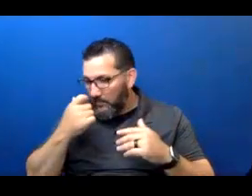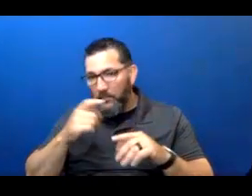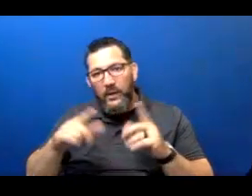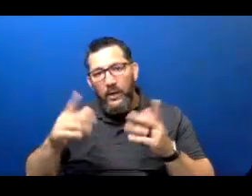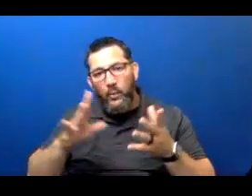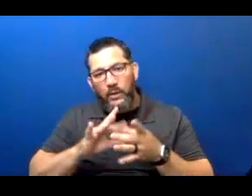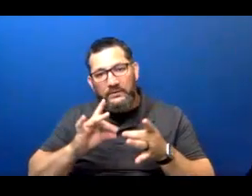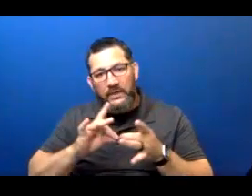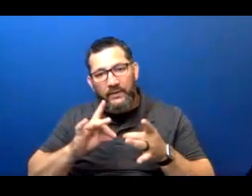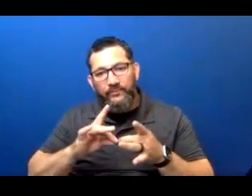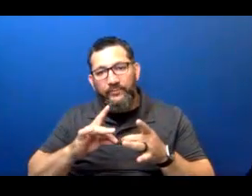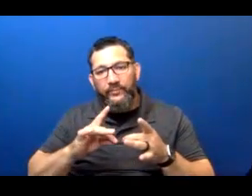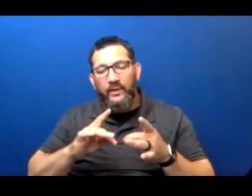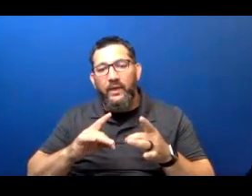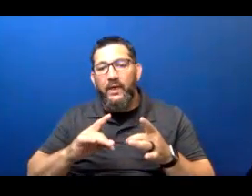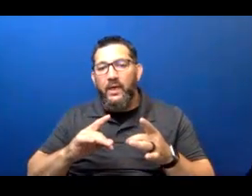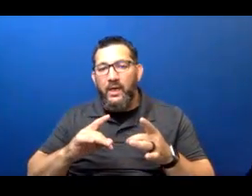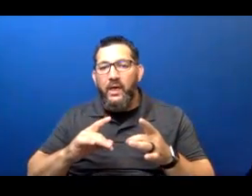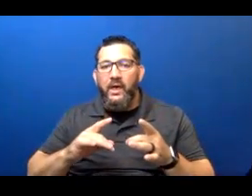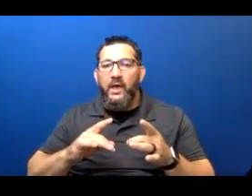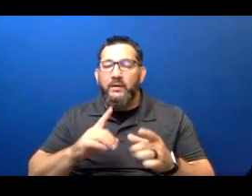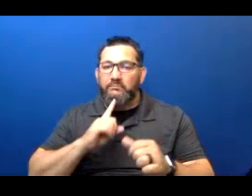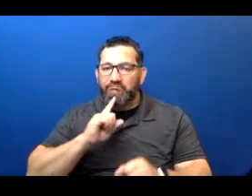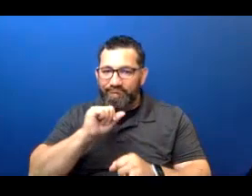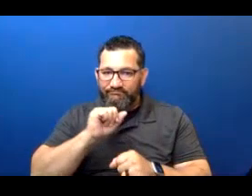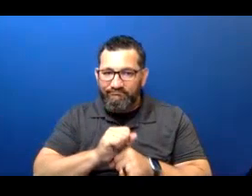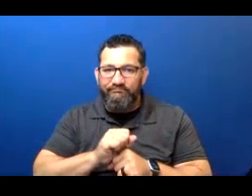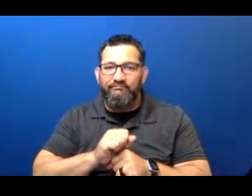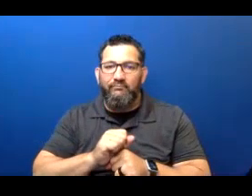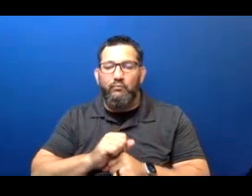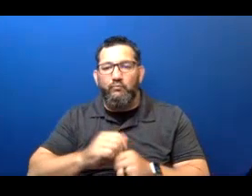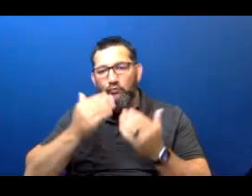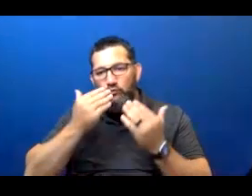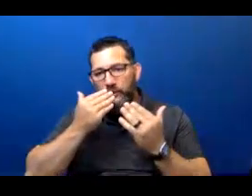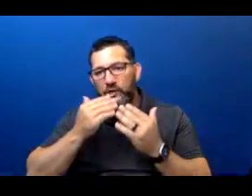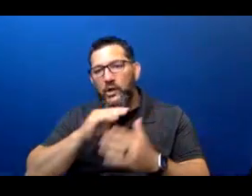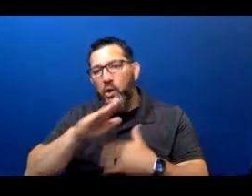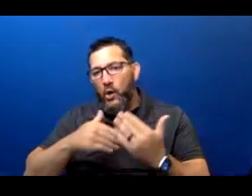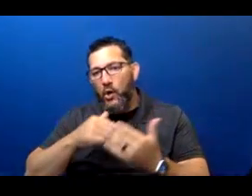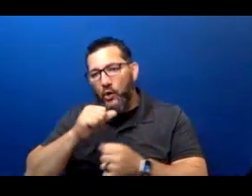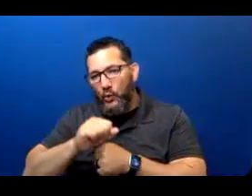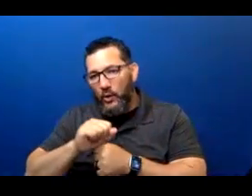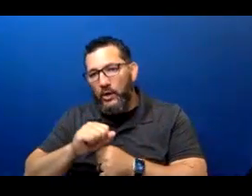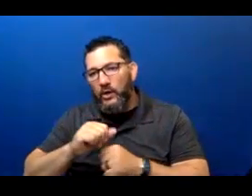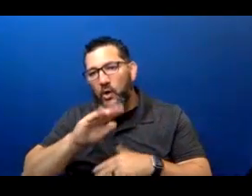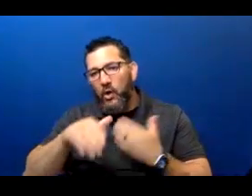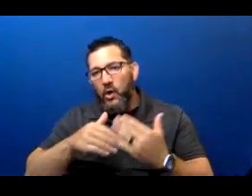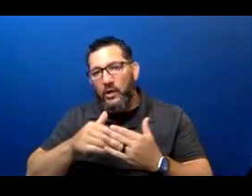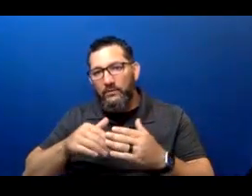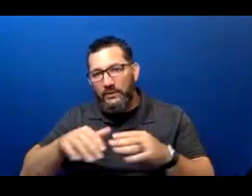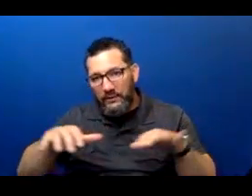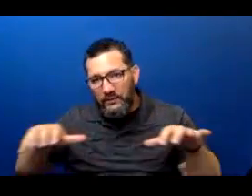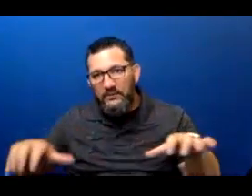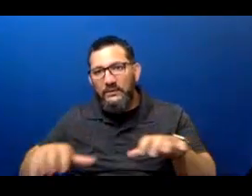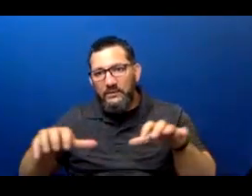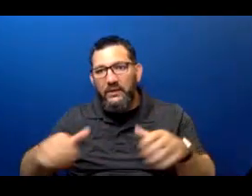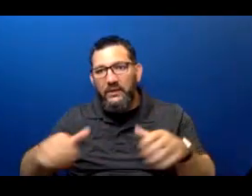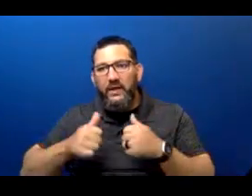this. I really genuinely appreciate all of the work and the effort that comes out of